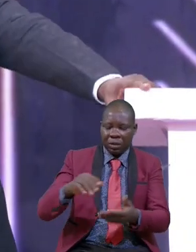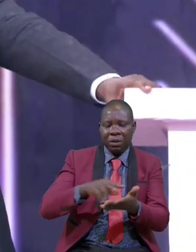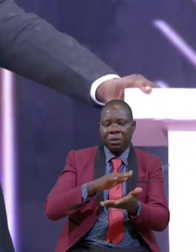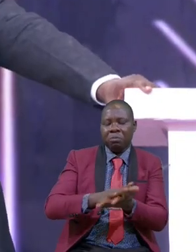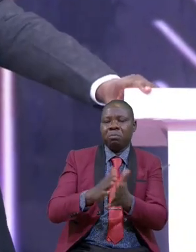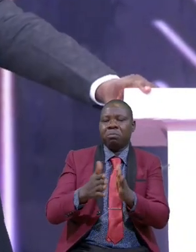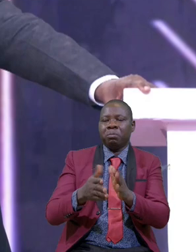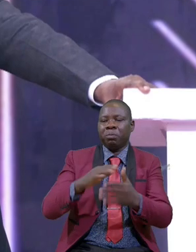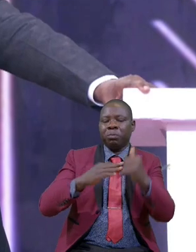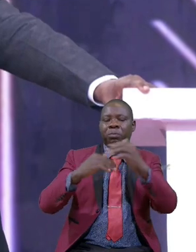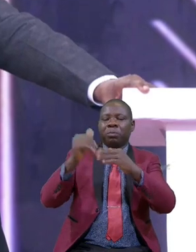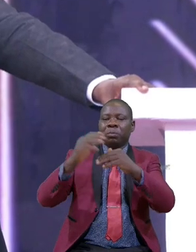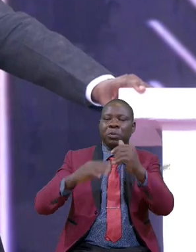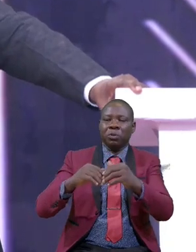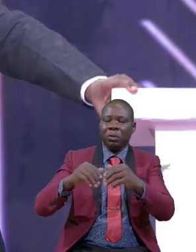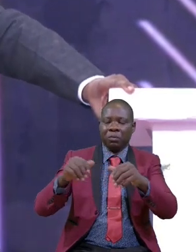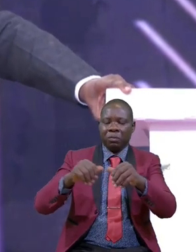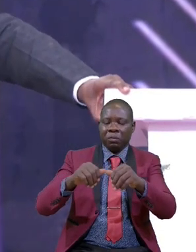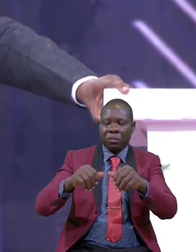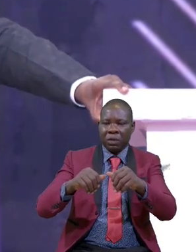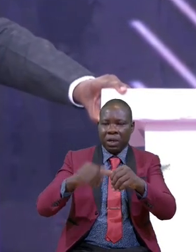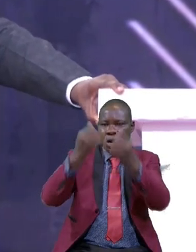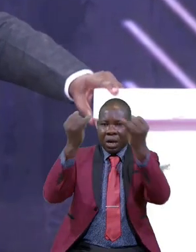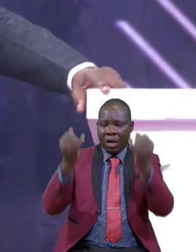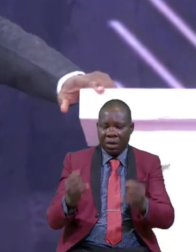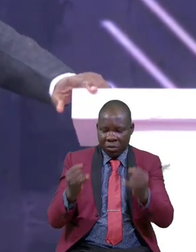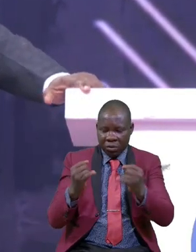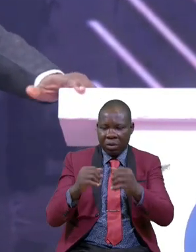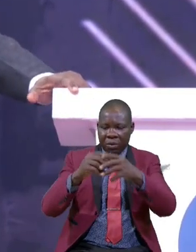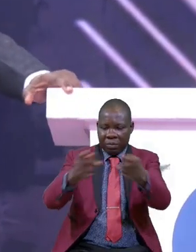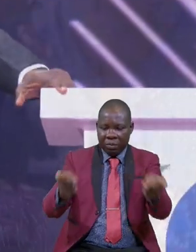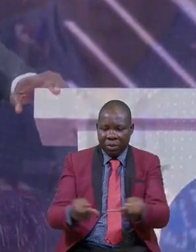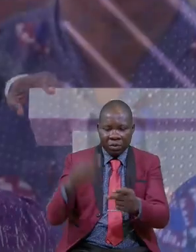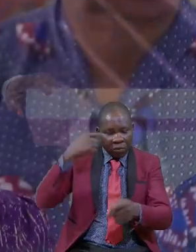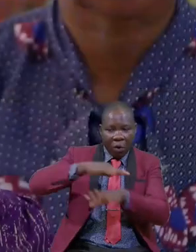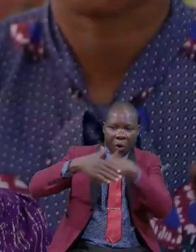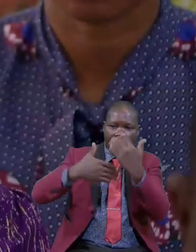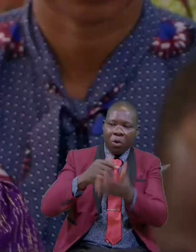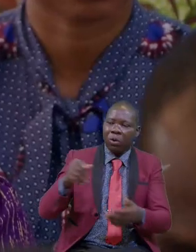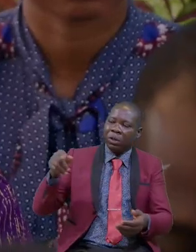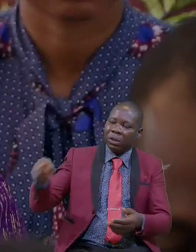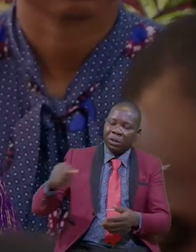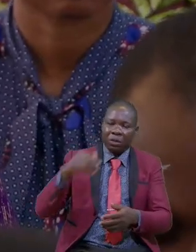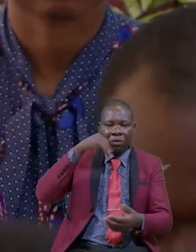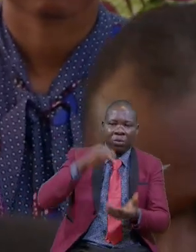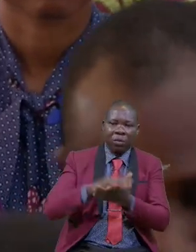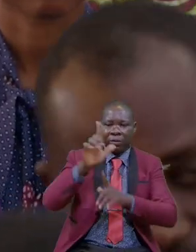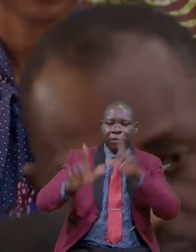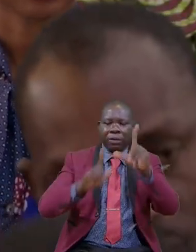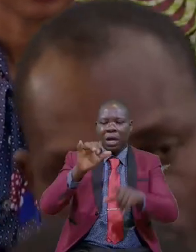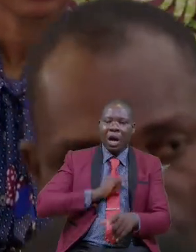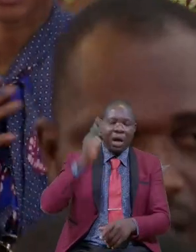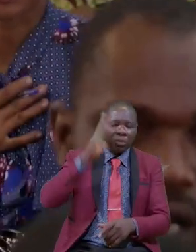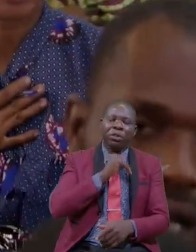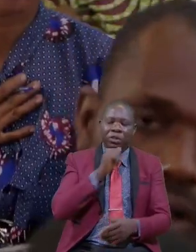gods of his wife. He fell. Il est tombé. I will not fall. Moi, je ne tomberai pas. I will not je fall.